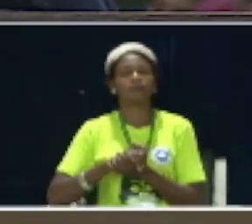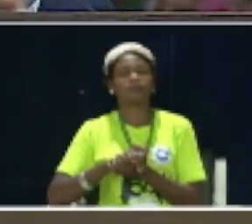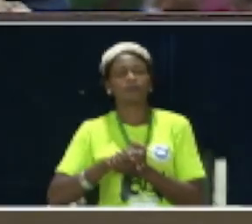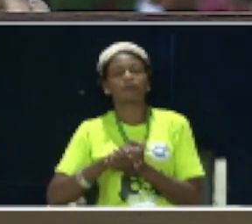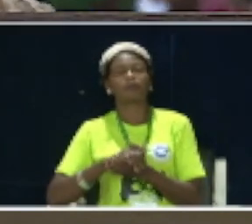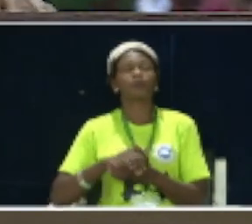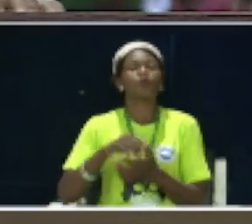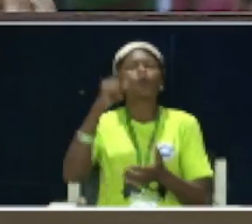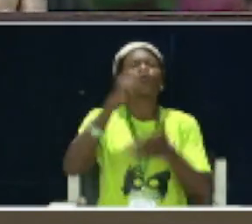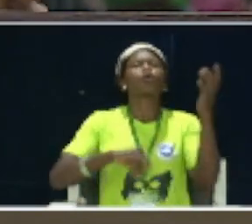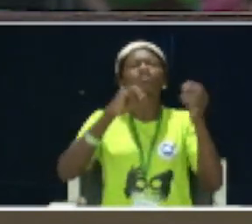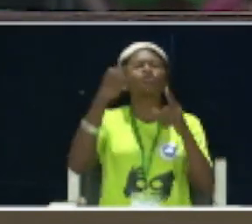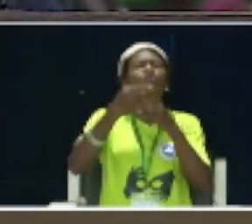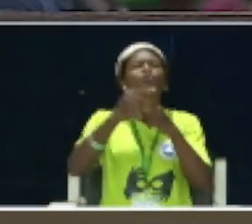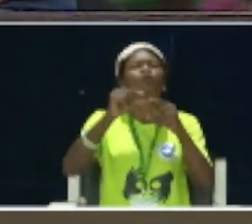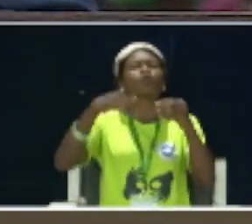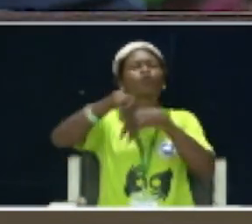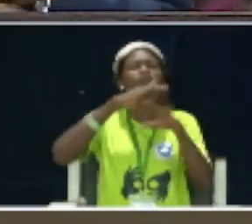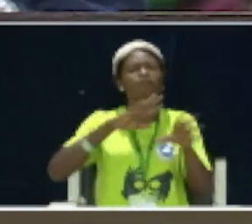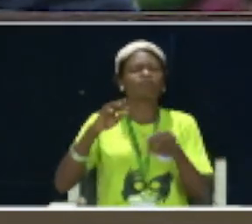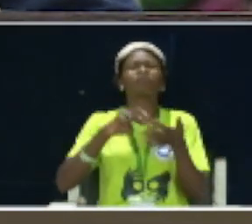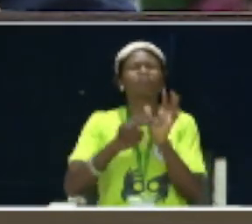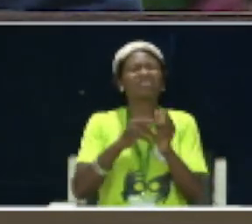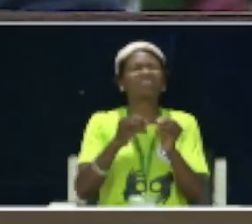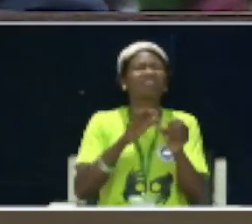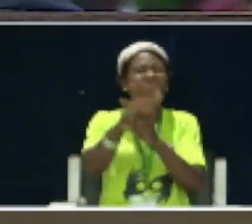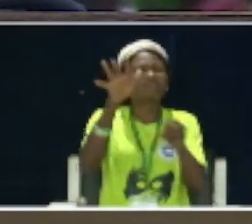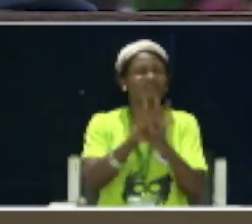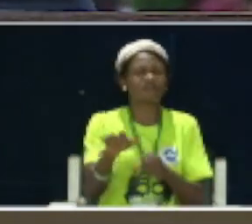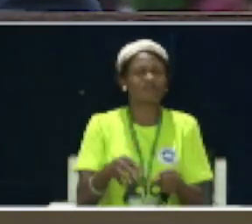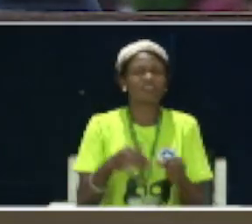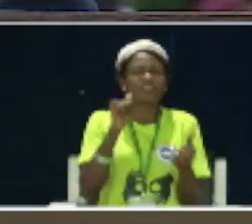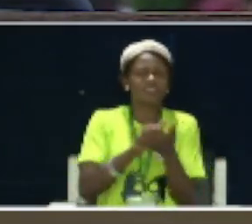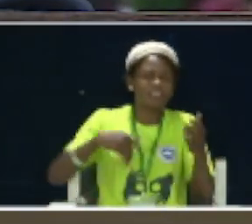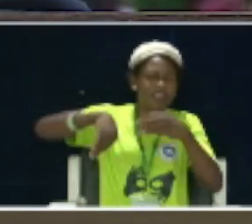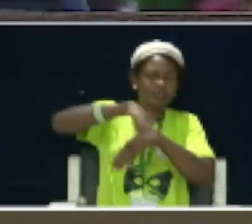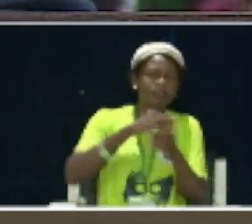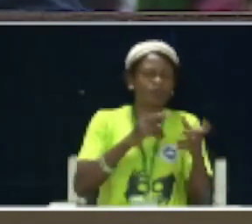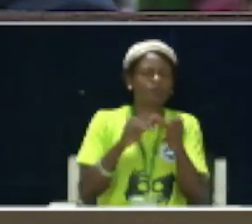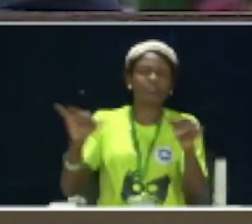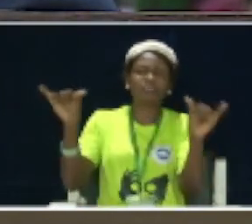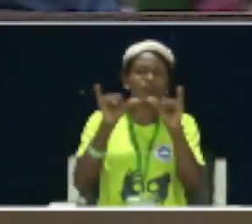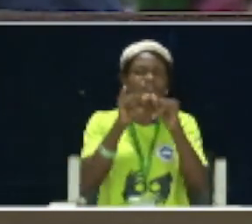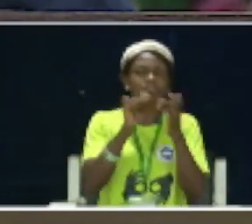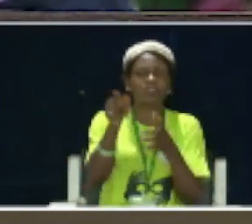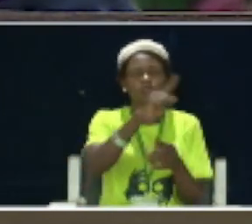What is overflow? It is excess, surplus, that runs over the gauge or the limit that you have